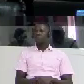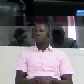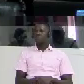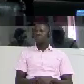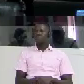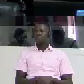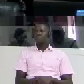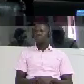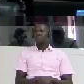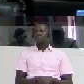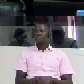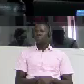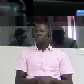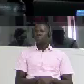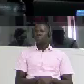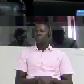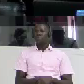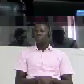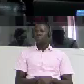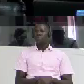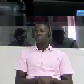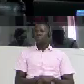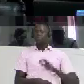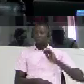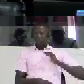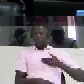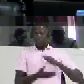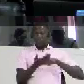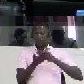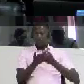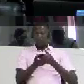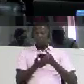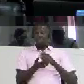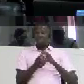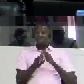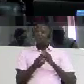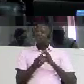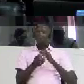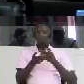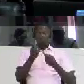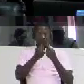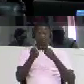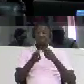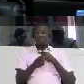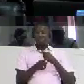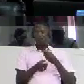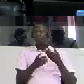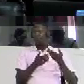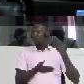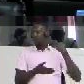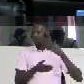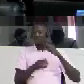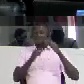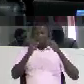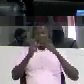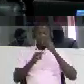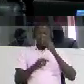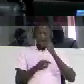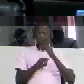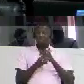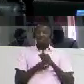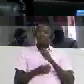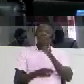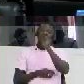Madam Interpreter, can you just repeat the last thing you said so he can respond? sa microphone bi liñ bëgg a xam